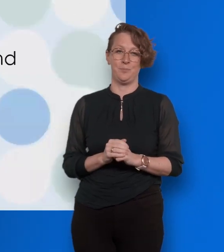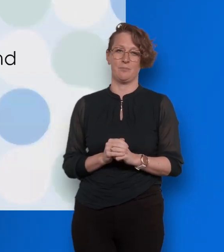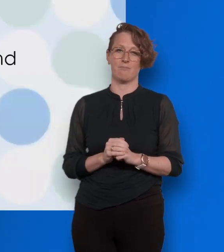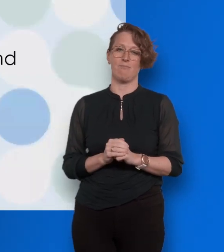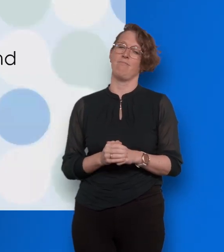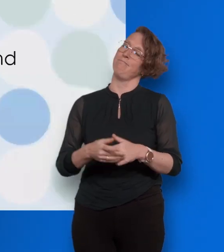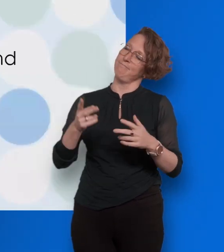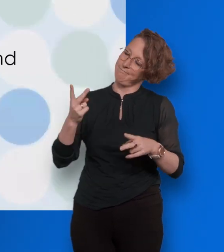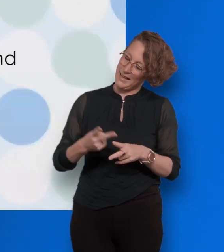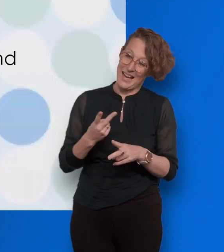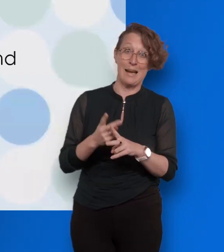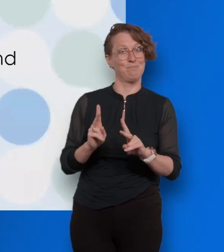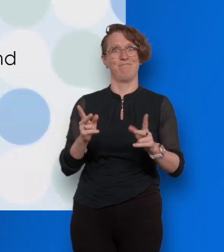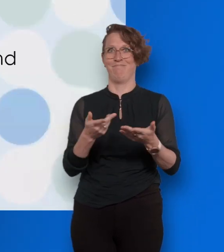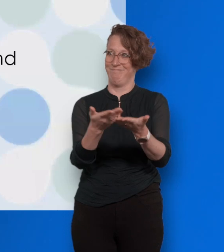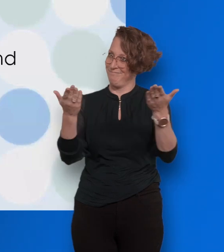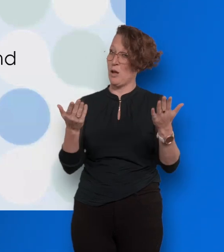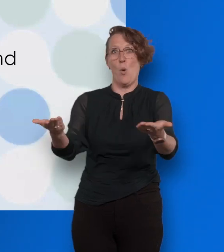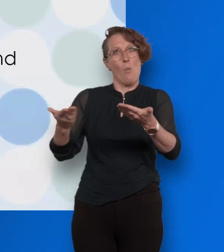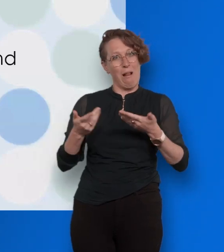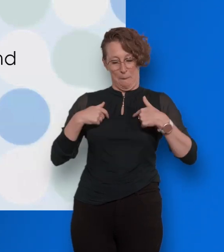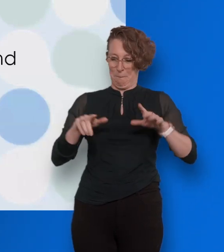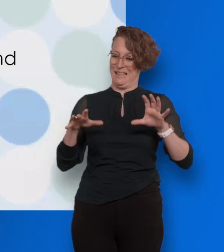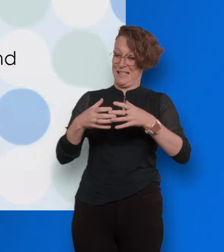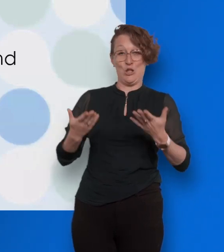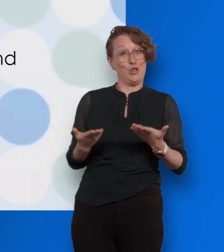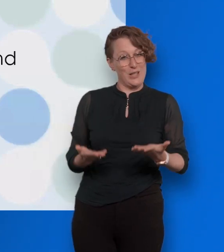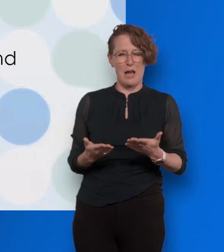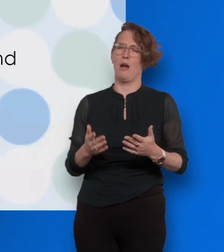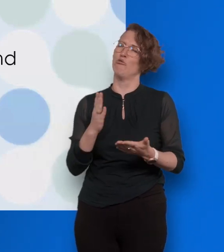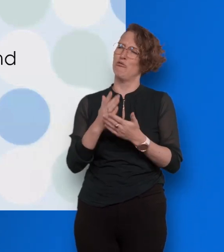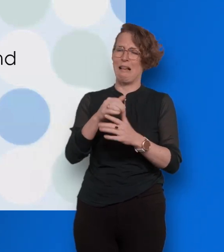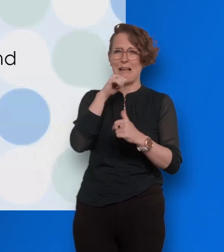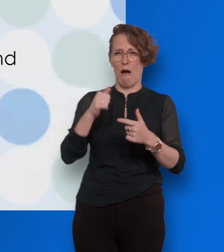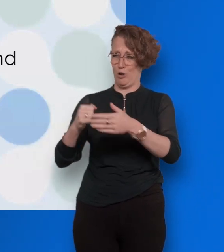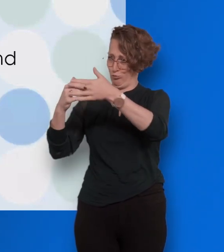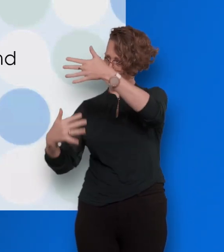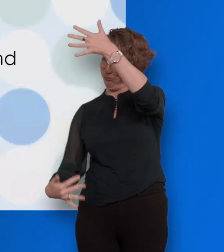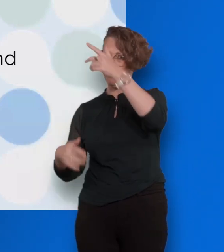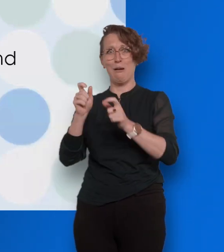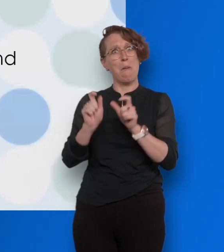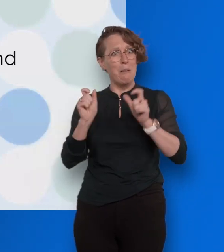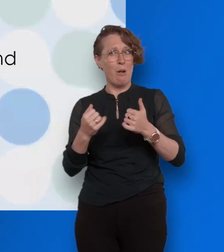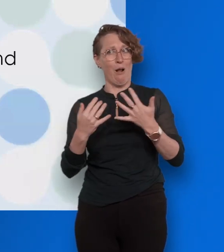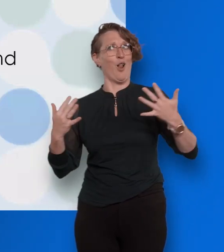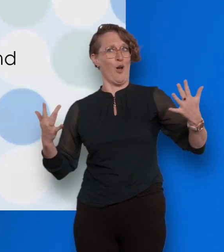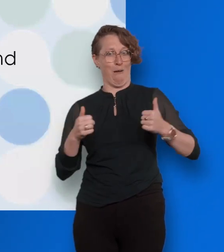So again, very welcome to our session today. It's nice to see so many of you here. We'll see the